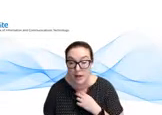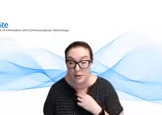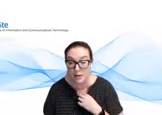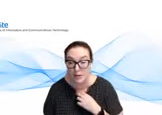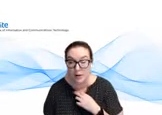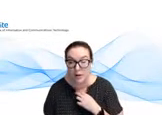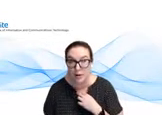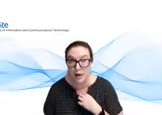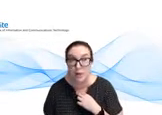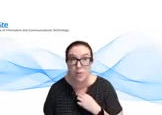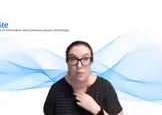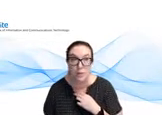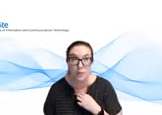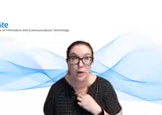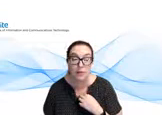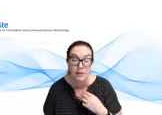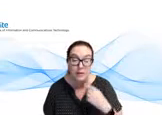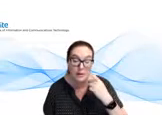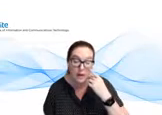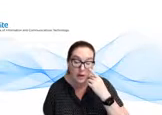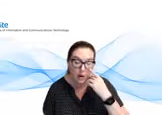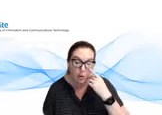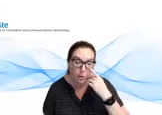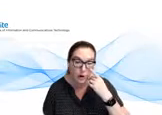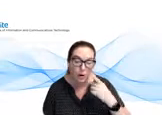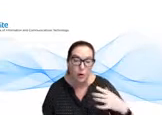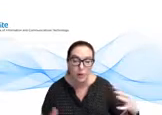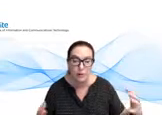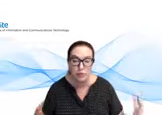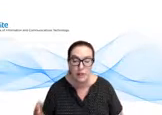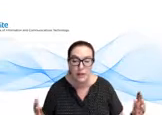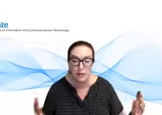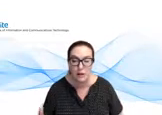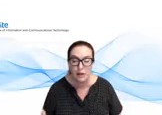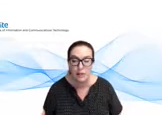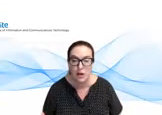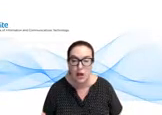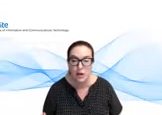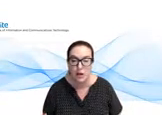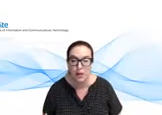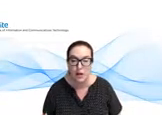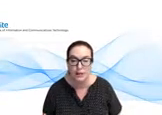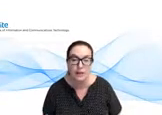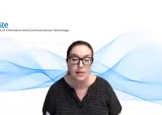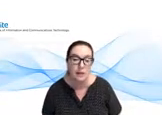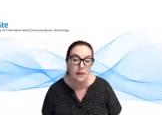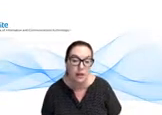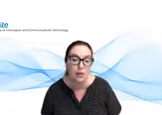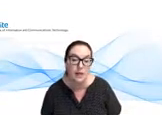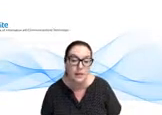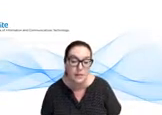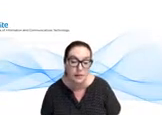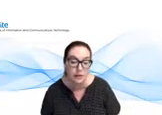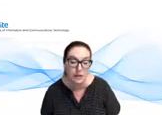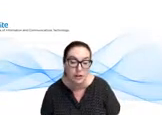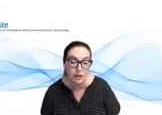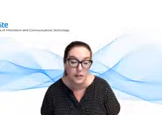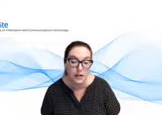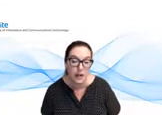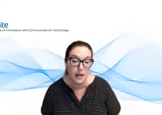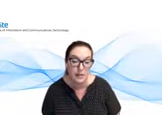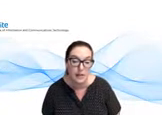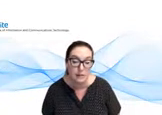UNOG has organized another webinar series where we're going to really focus on the accessibility, new